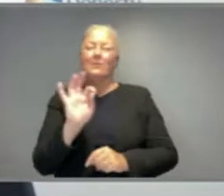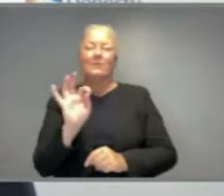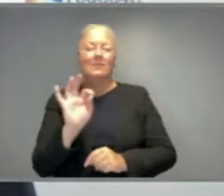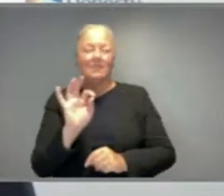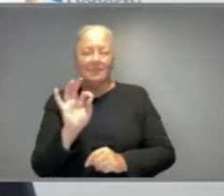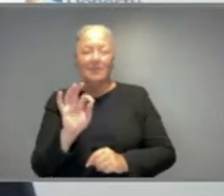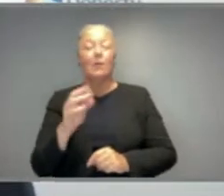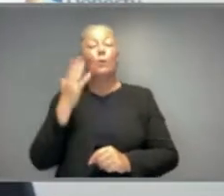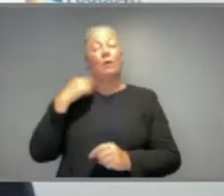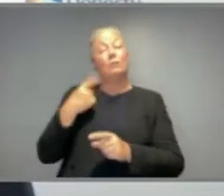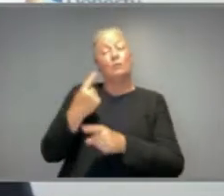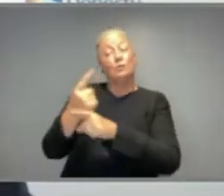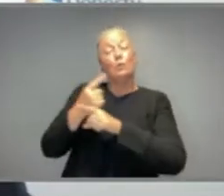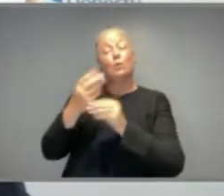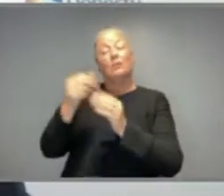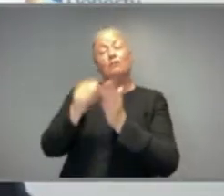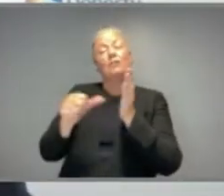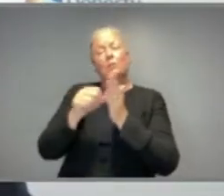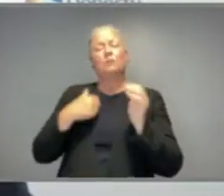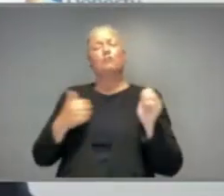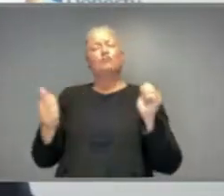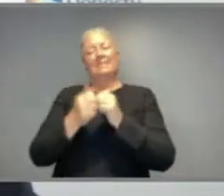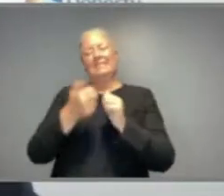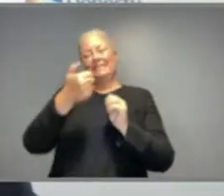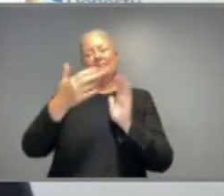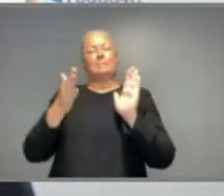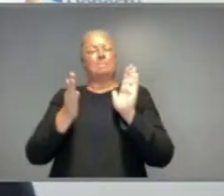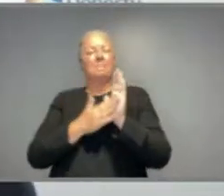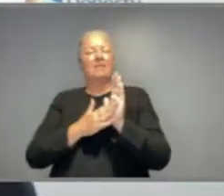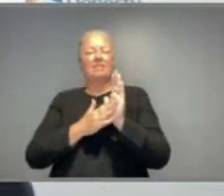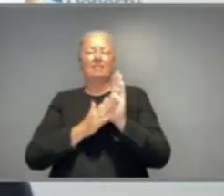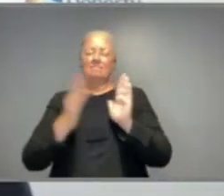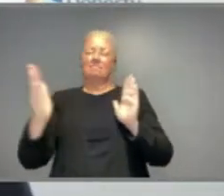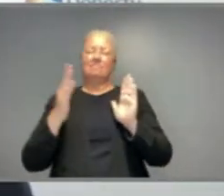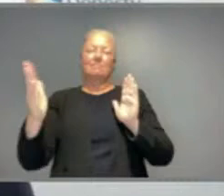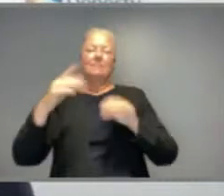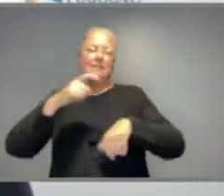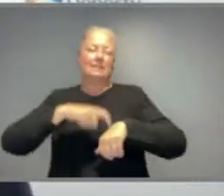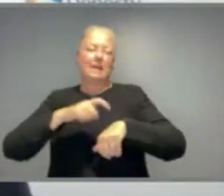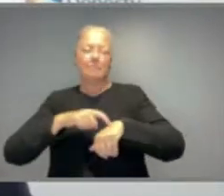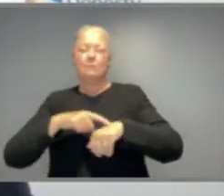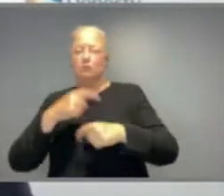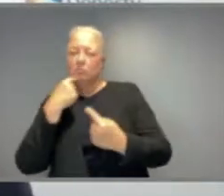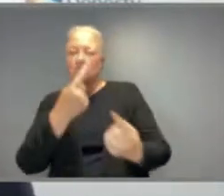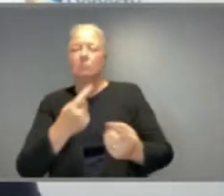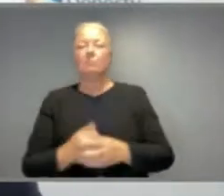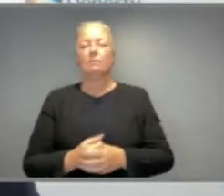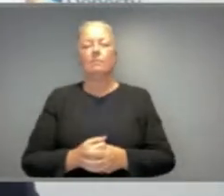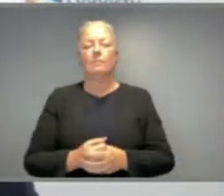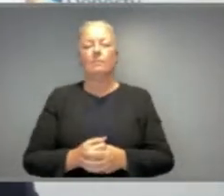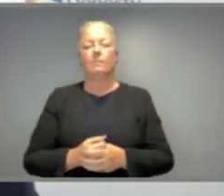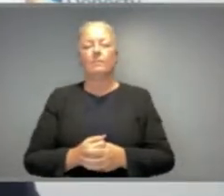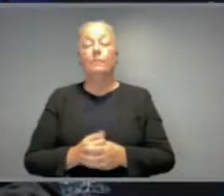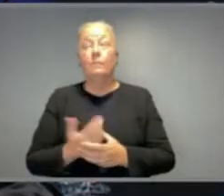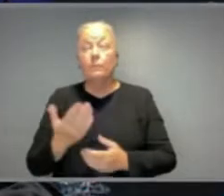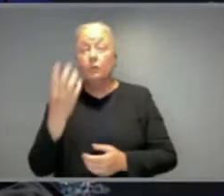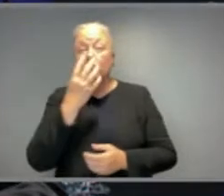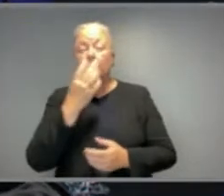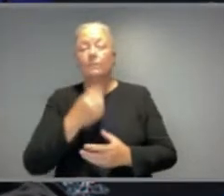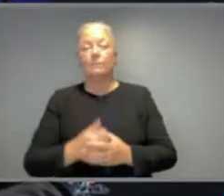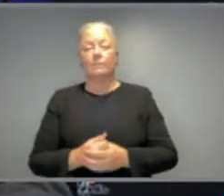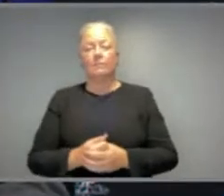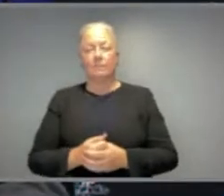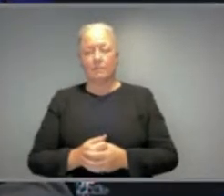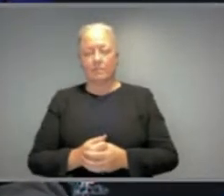Treasury, we both agreed on a 6-month reporting timeframe. Then come back to slide 10. So I'm going to revert to that old